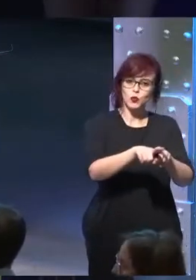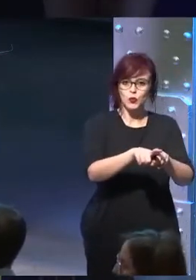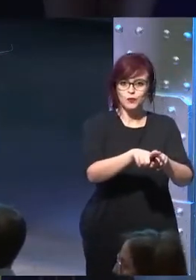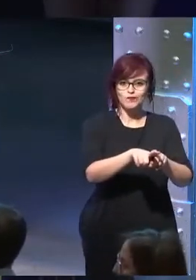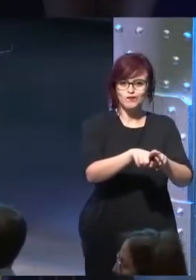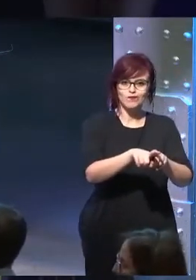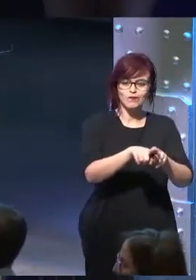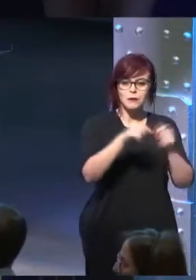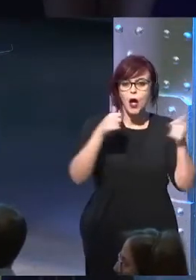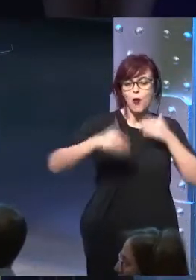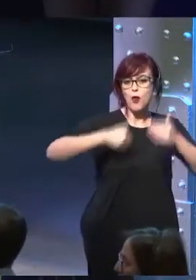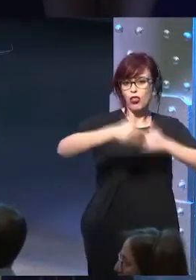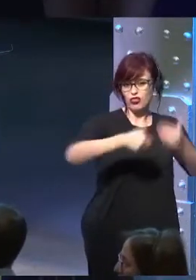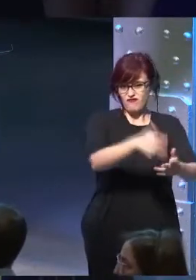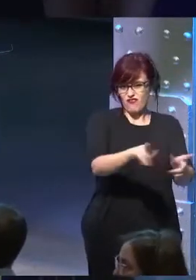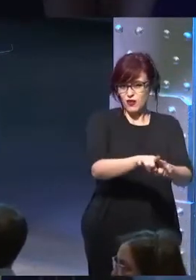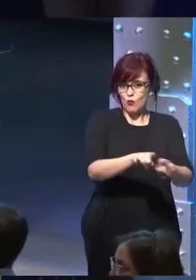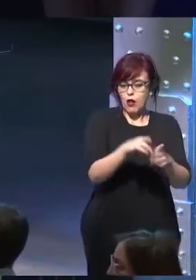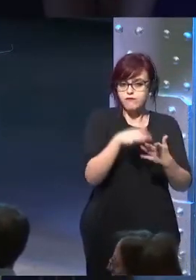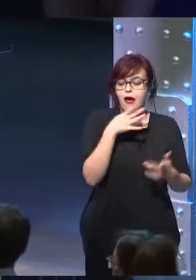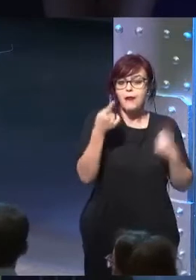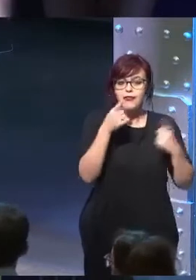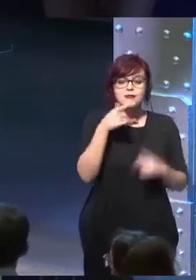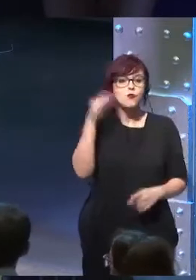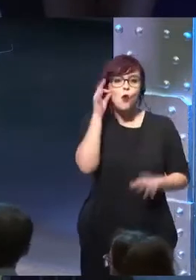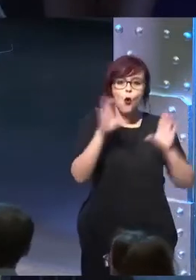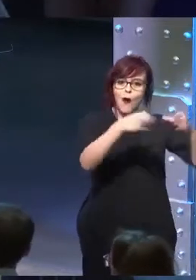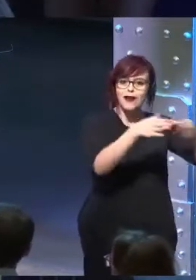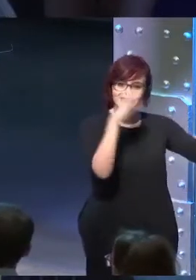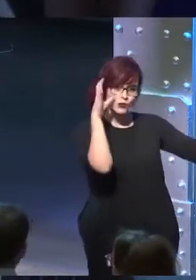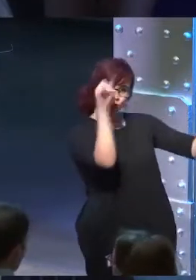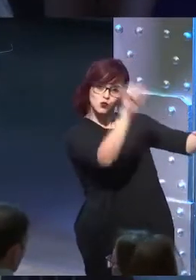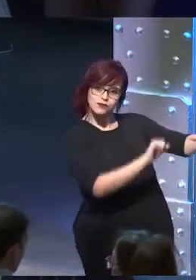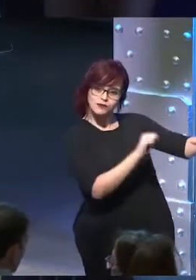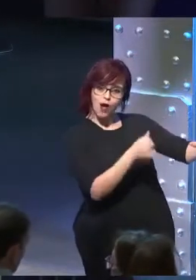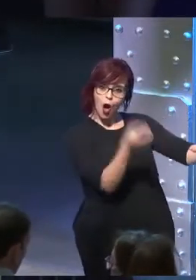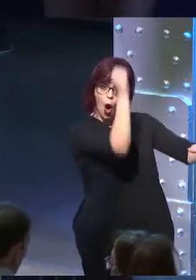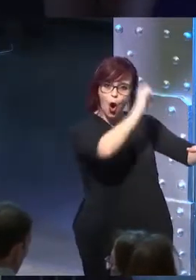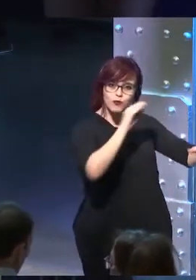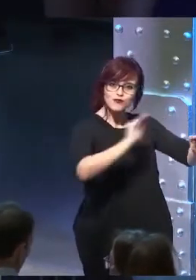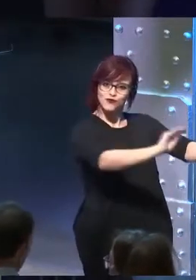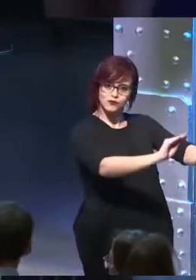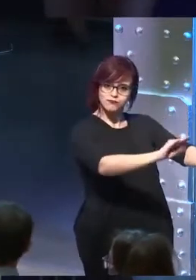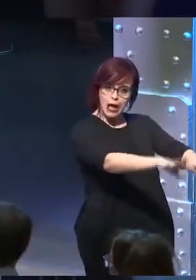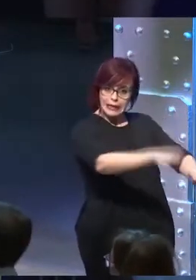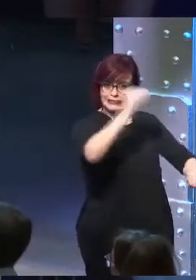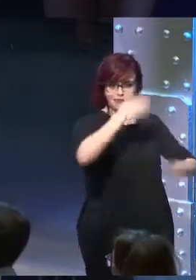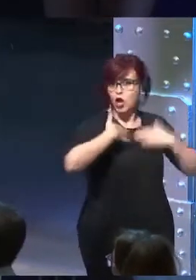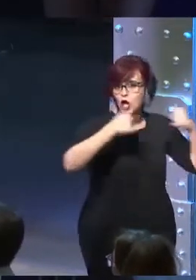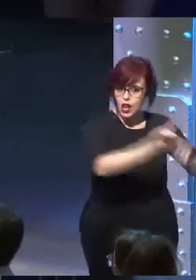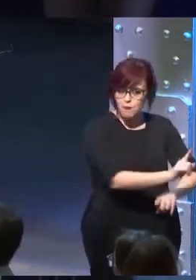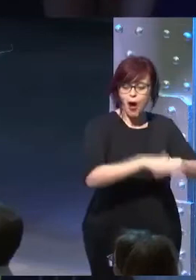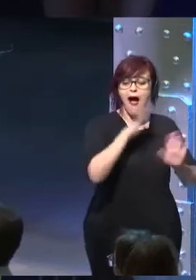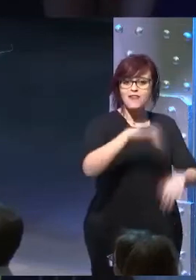Miss Triggs, and I want to look at how that might relate to the abuse that takes place against women who do